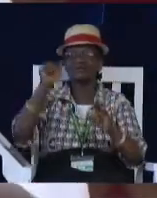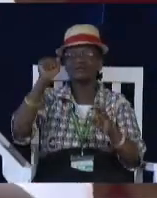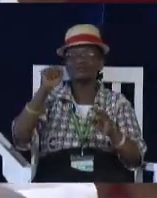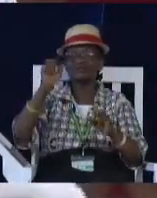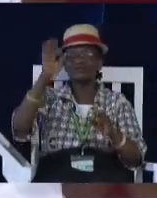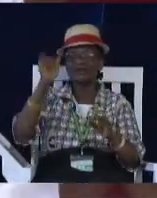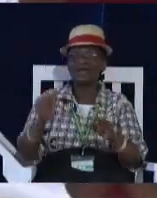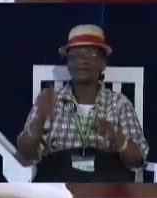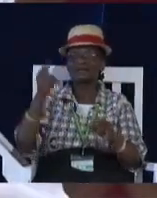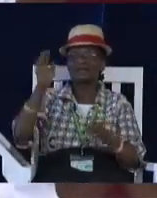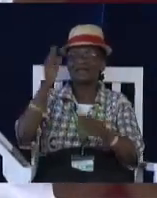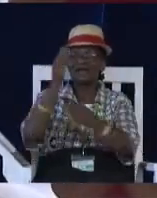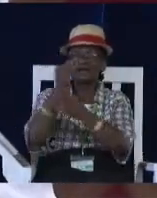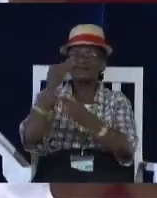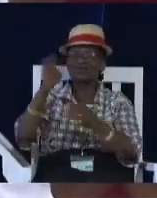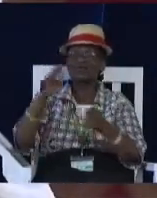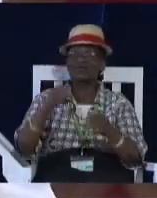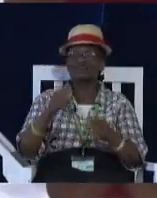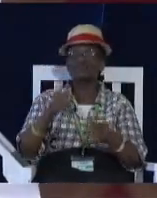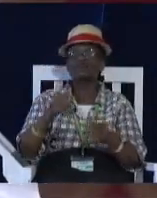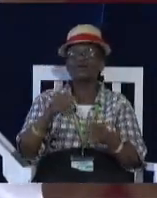so that